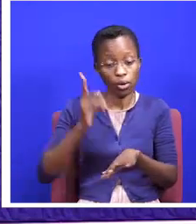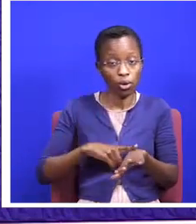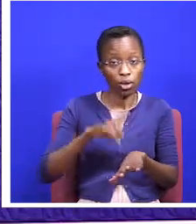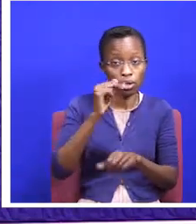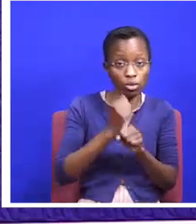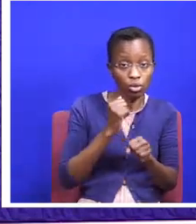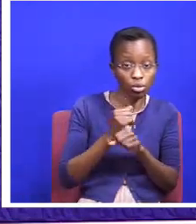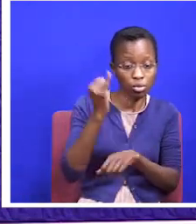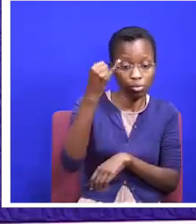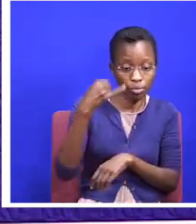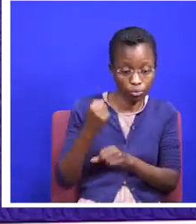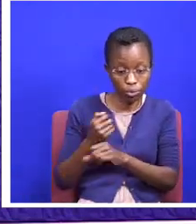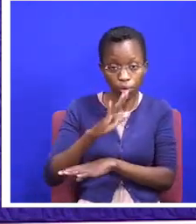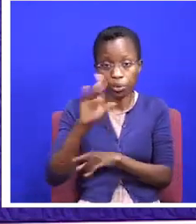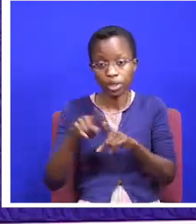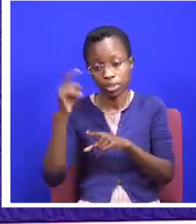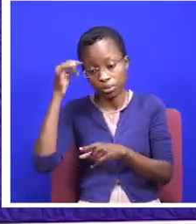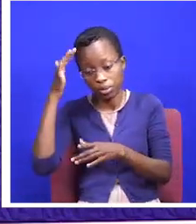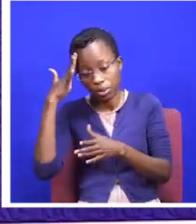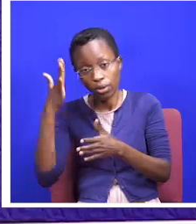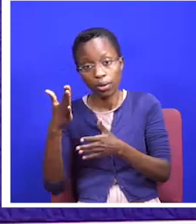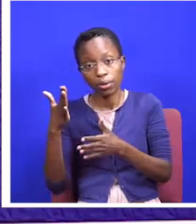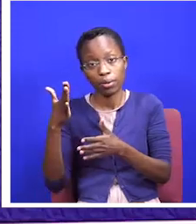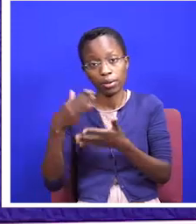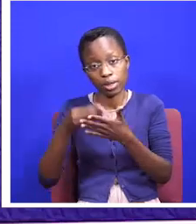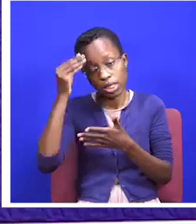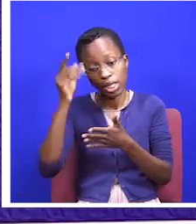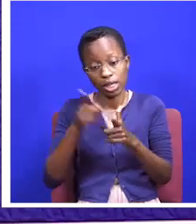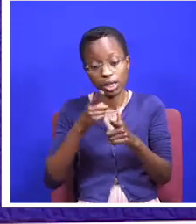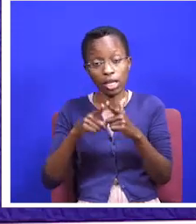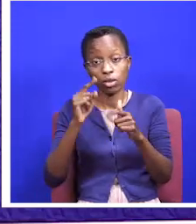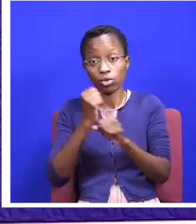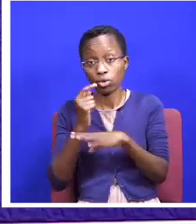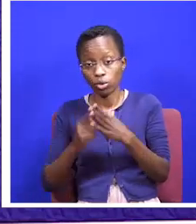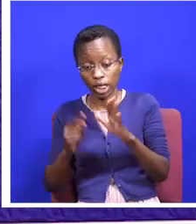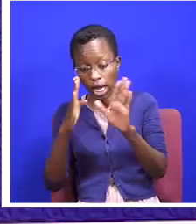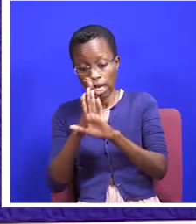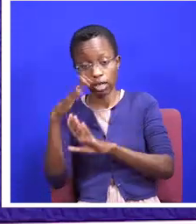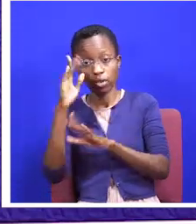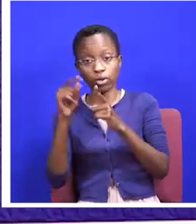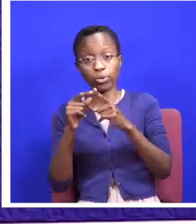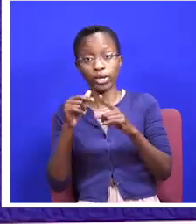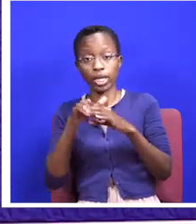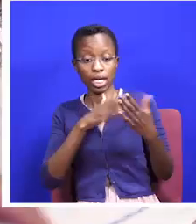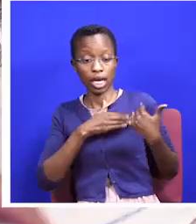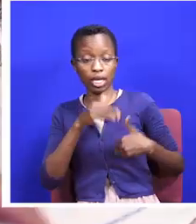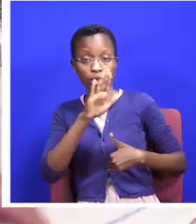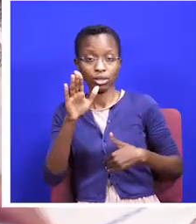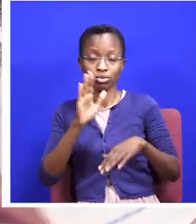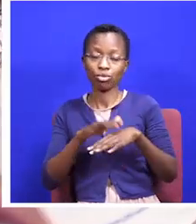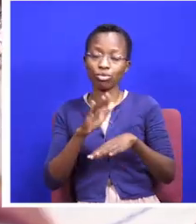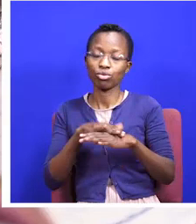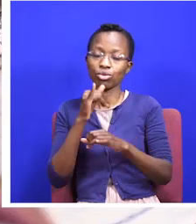know that when you do your craft work and learn the memory work, you're hiding God's word in your